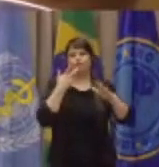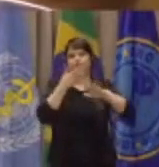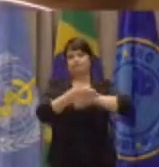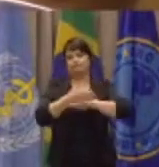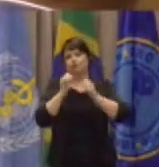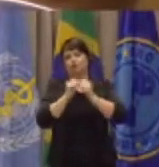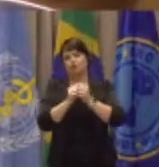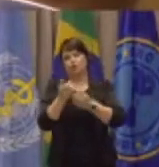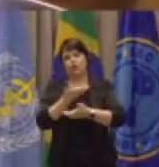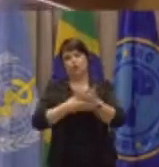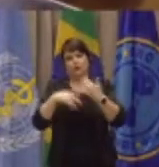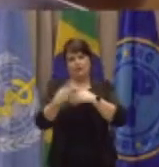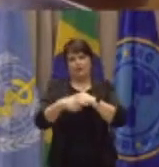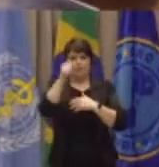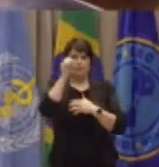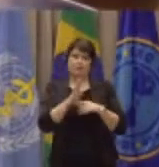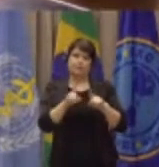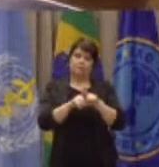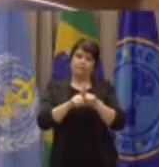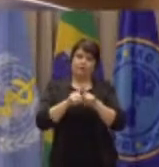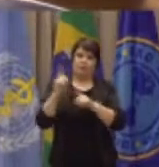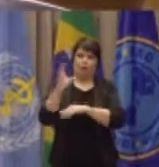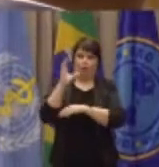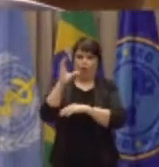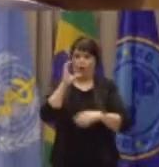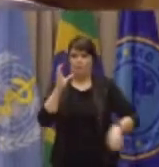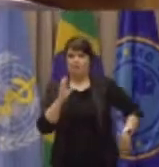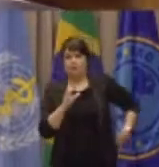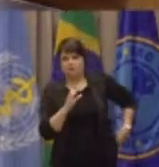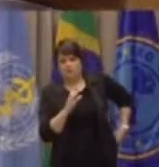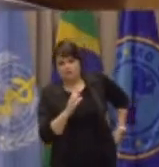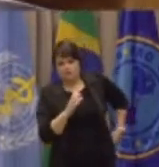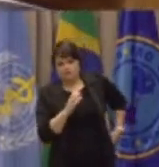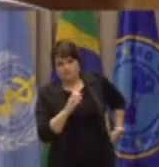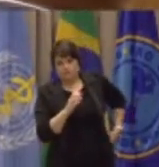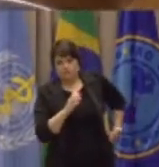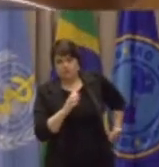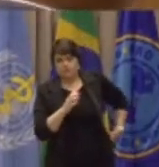I had the luck to join Brazil and Colombia.